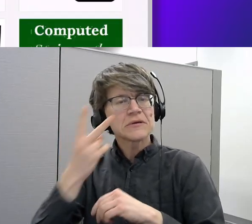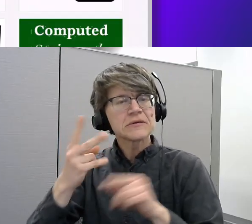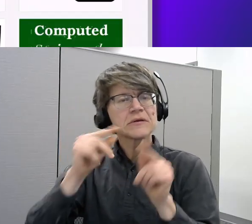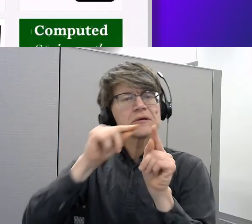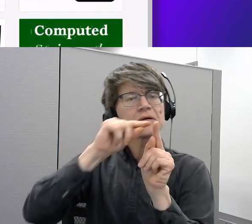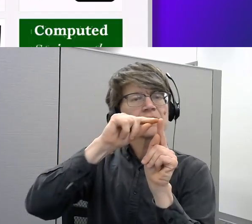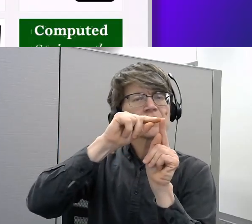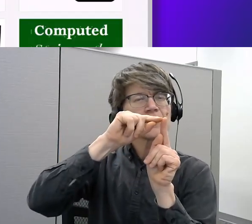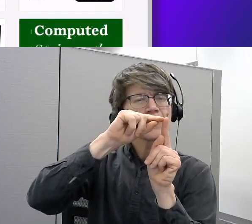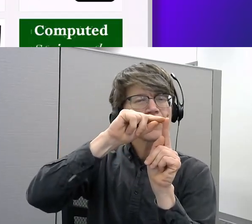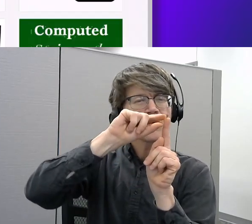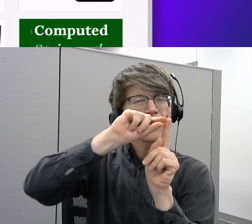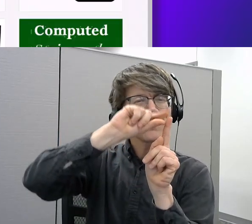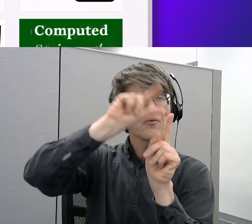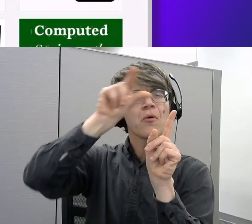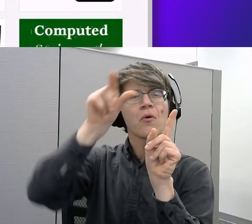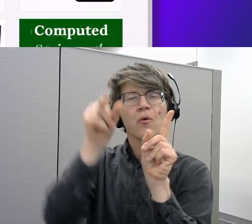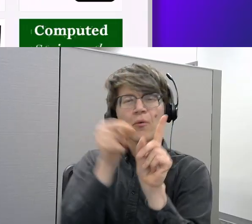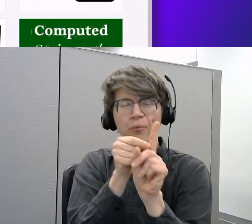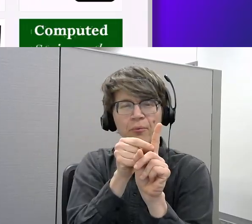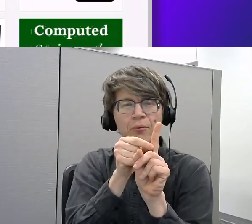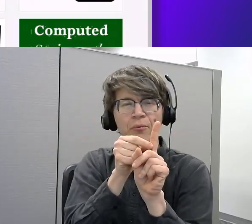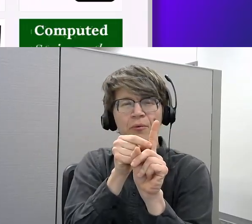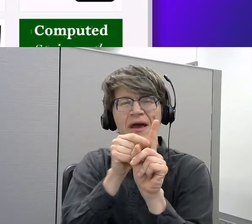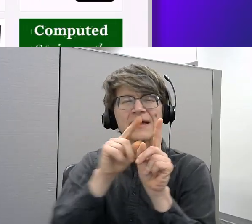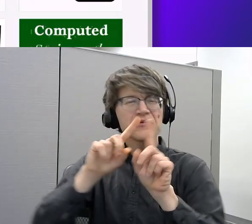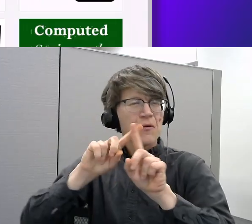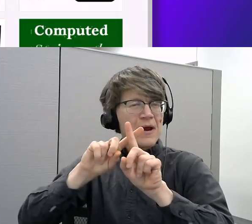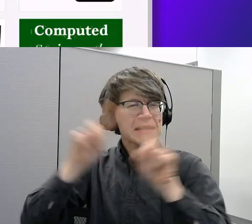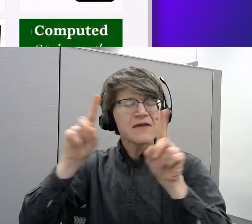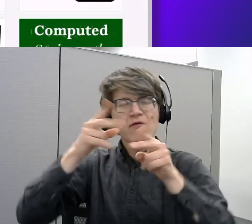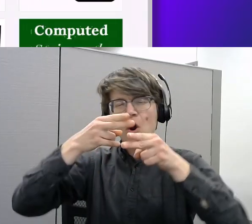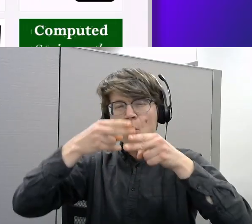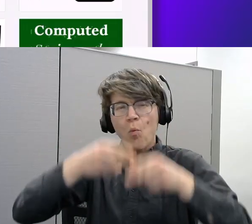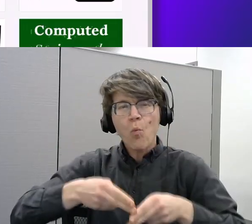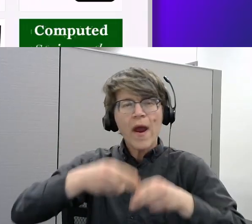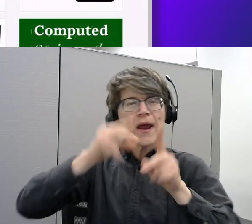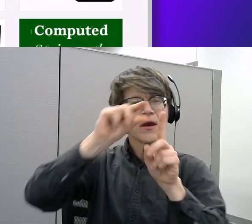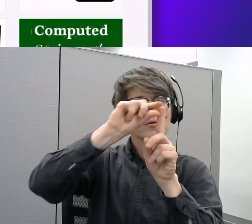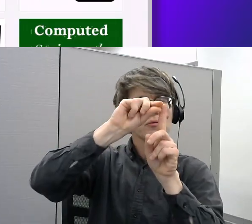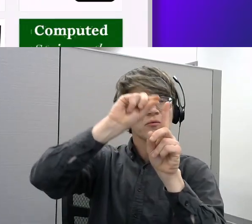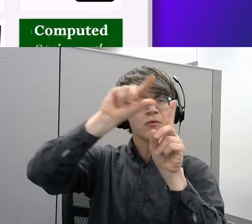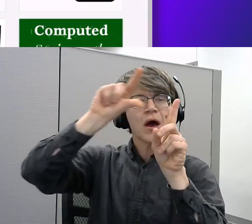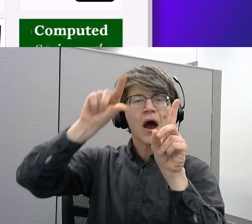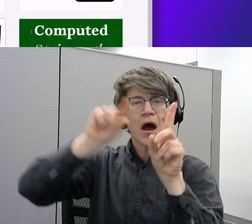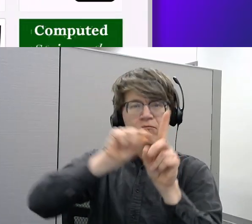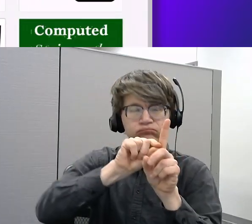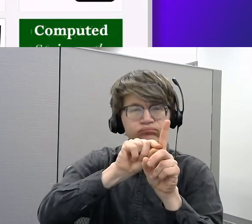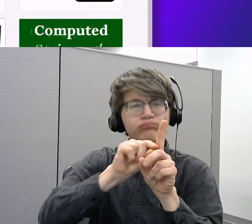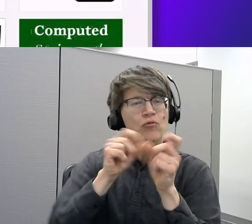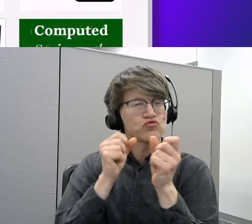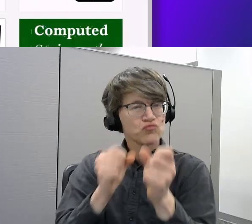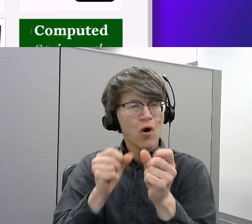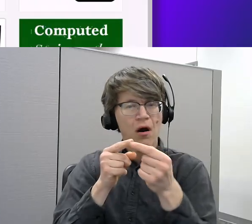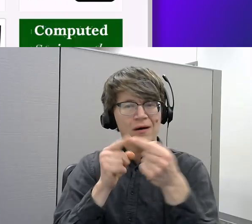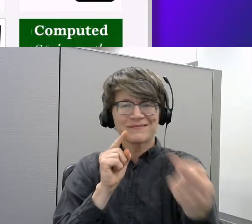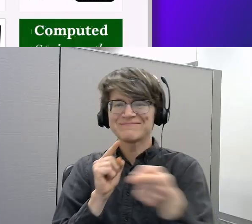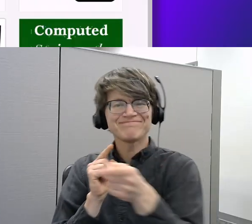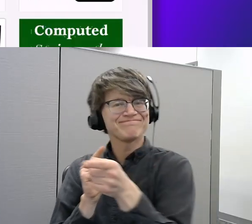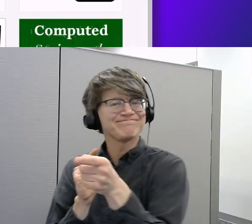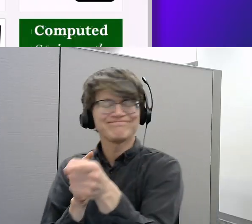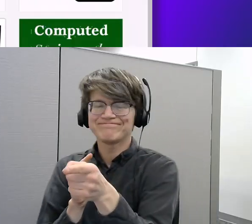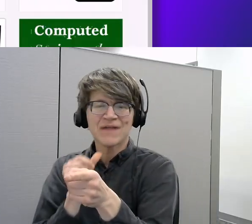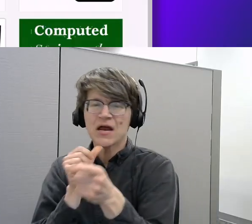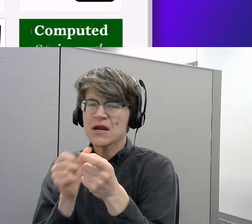have a different stroke weight within that. Same thing with this one, there is some contrast here. Whereas this one has very little